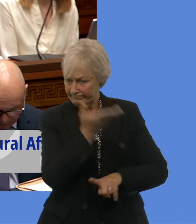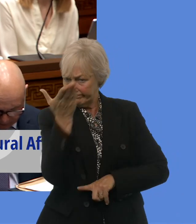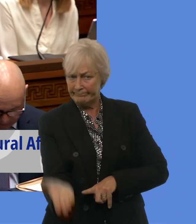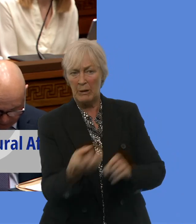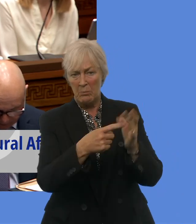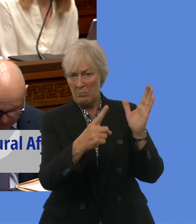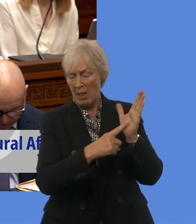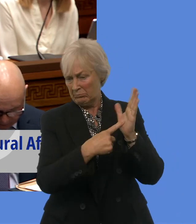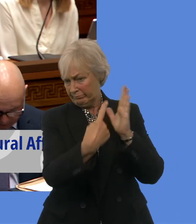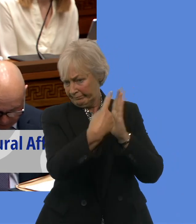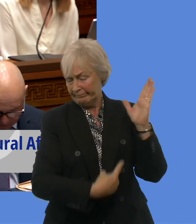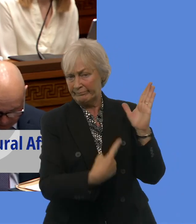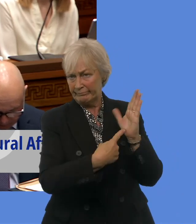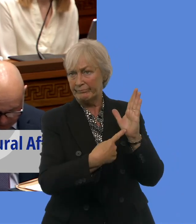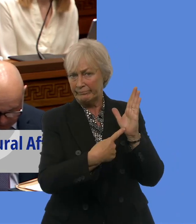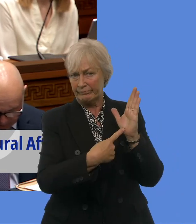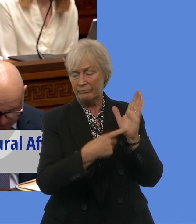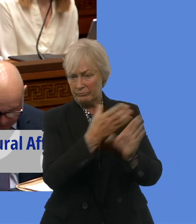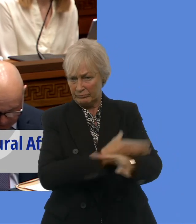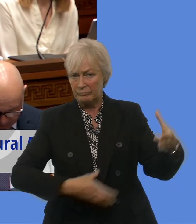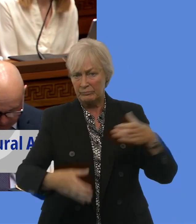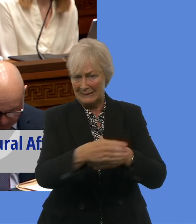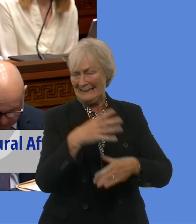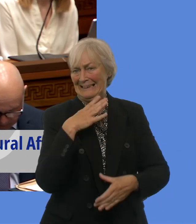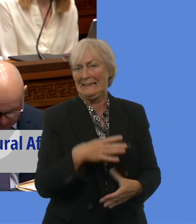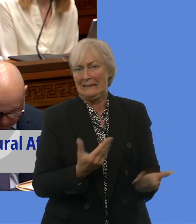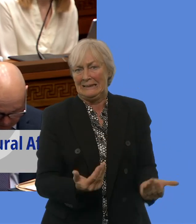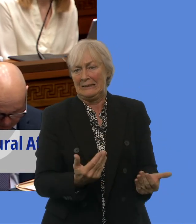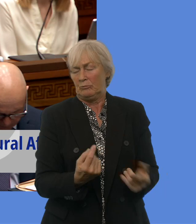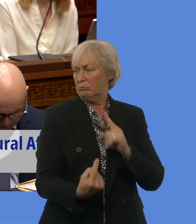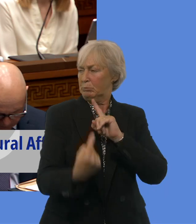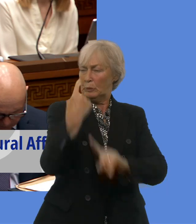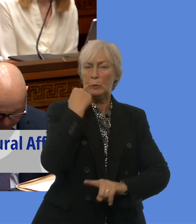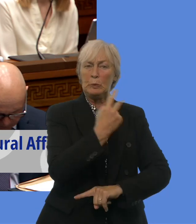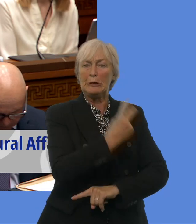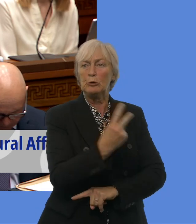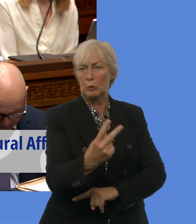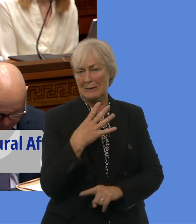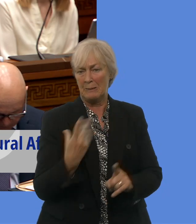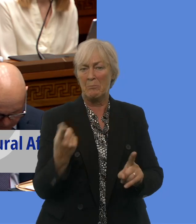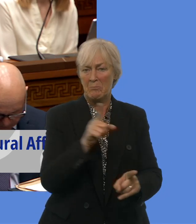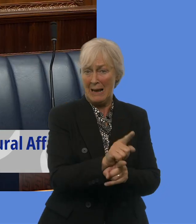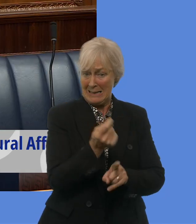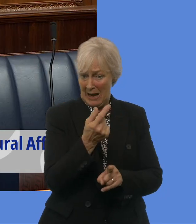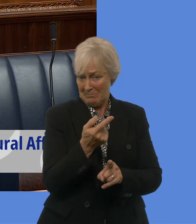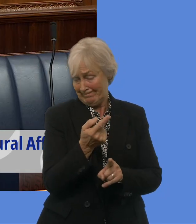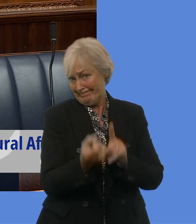When we were placed here and returned back in 2022, so I think it's just about the anniversary of that